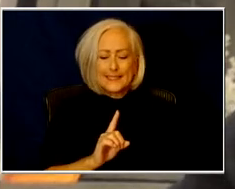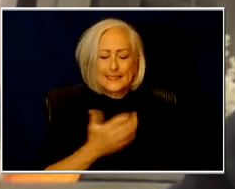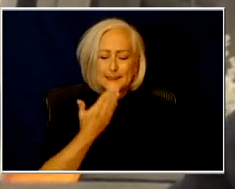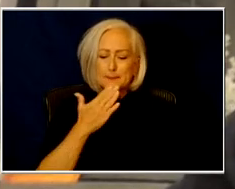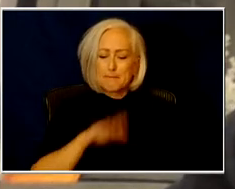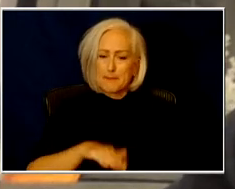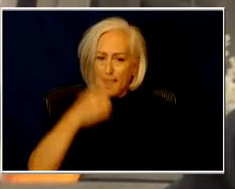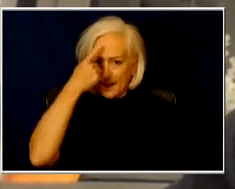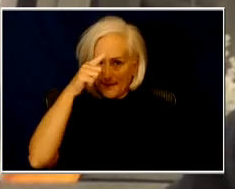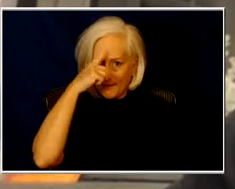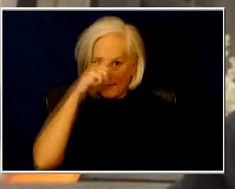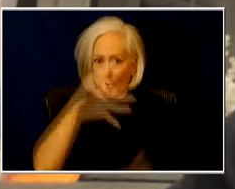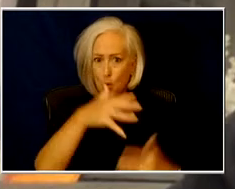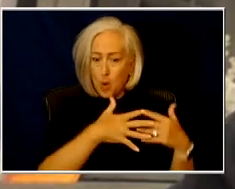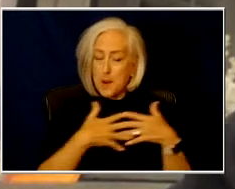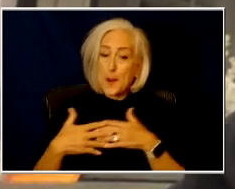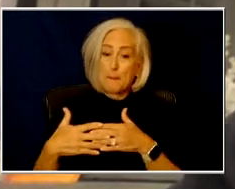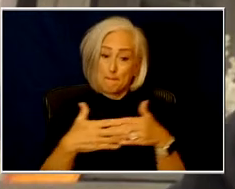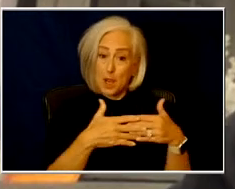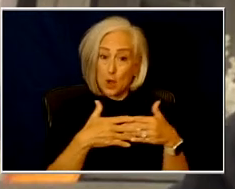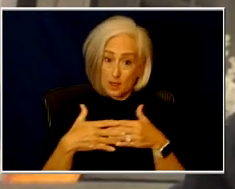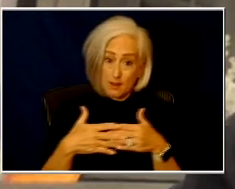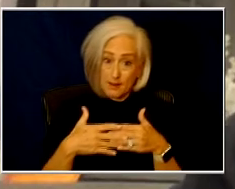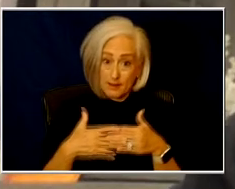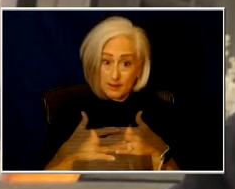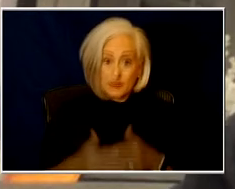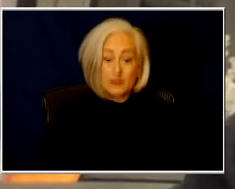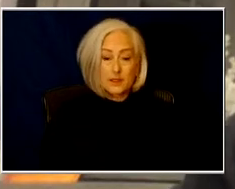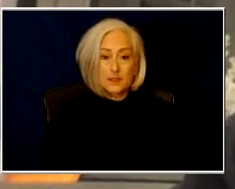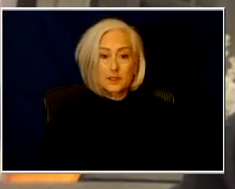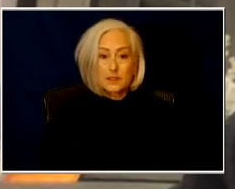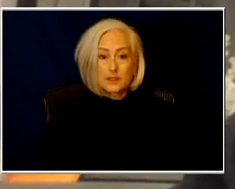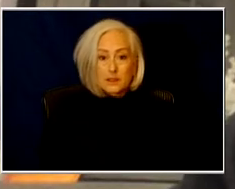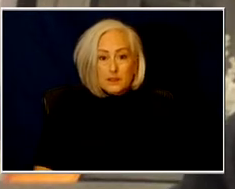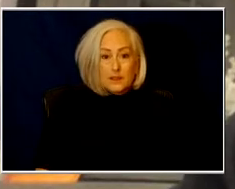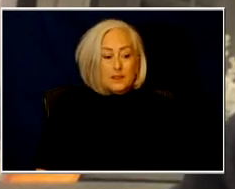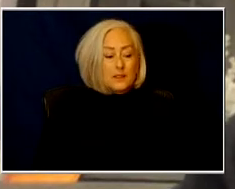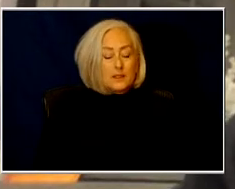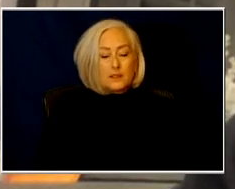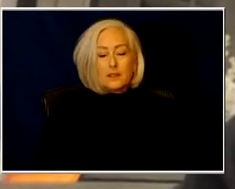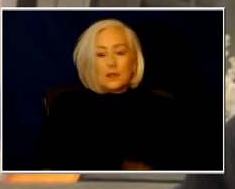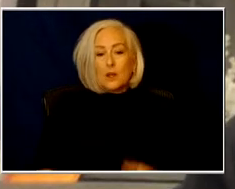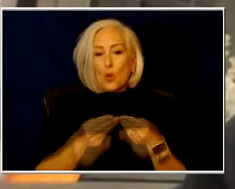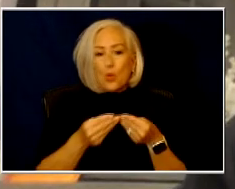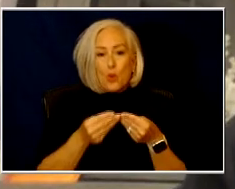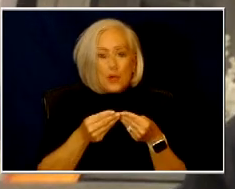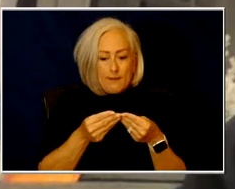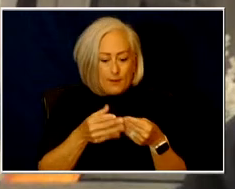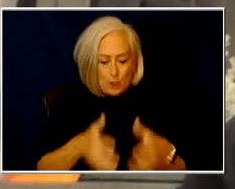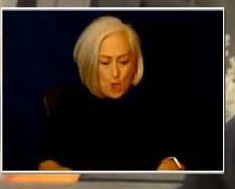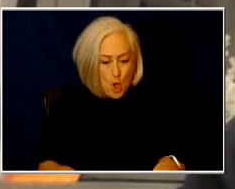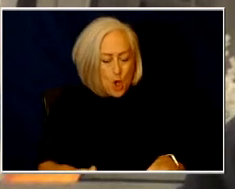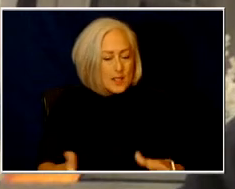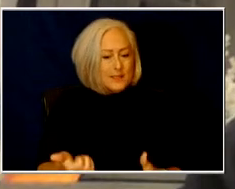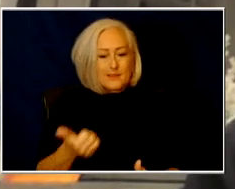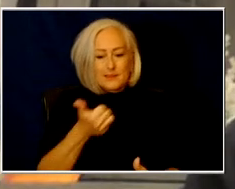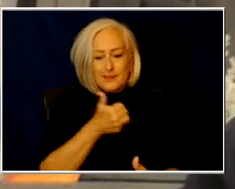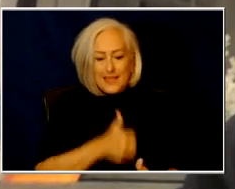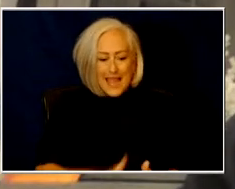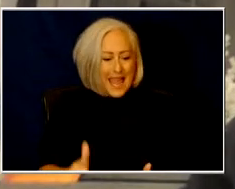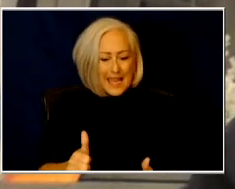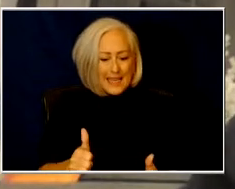there is the sense that we have lost any sort of transcendent reference points upon which we can